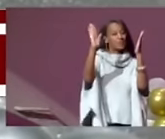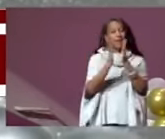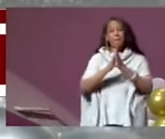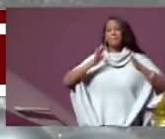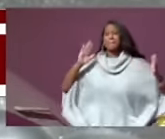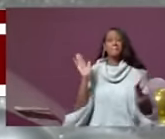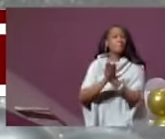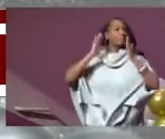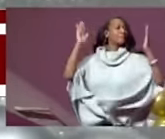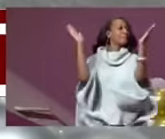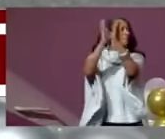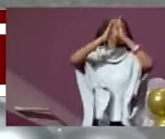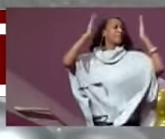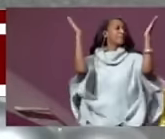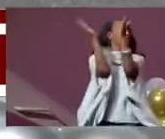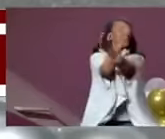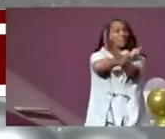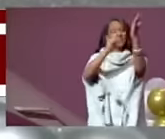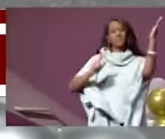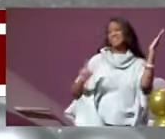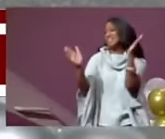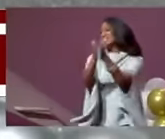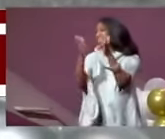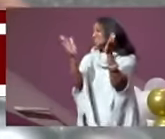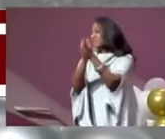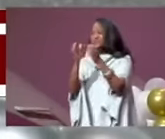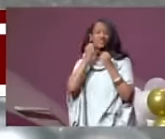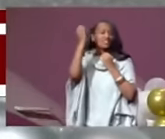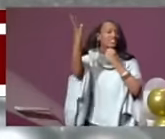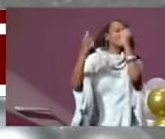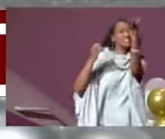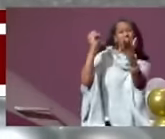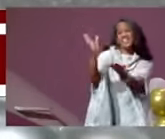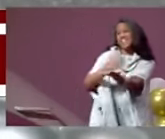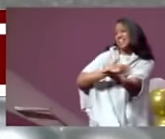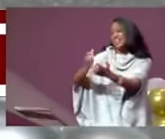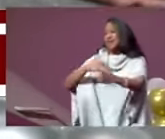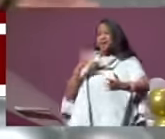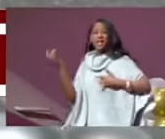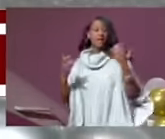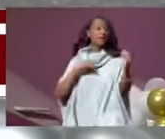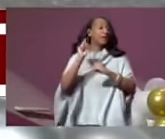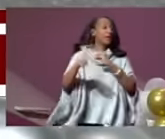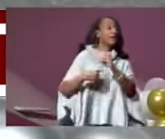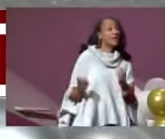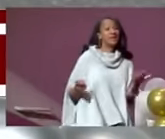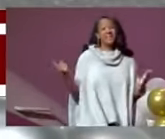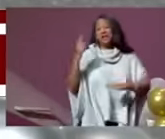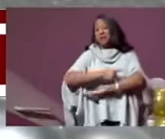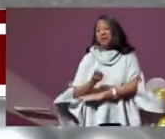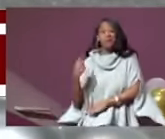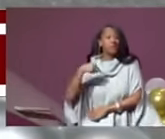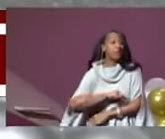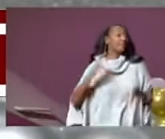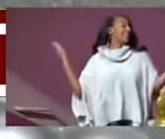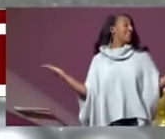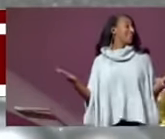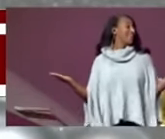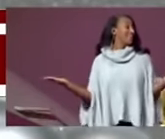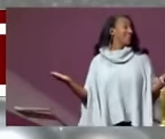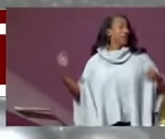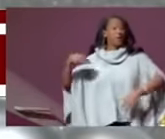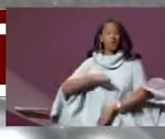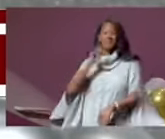praise, high sounding praise. Clap your hands, sing your song, get excited, because we made it.